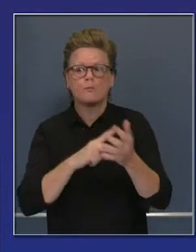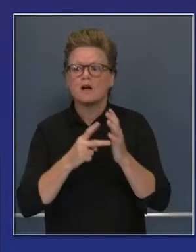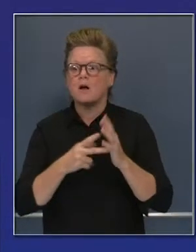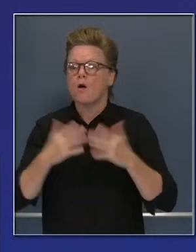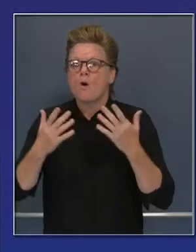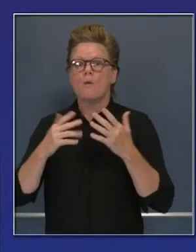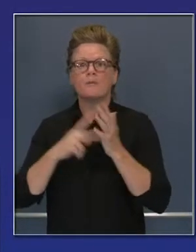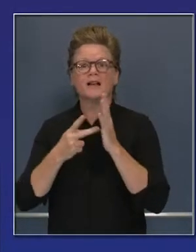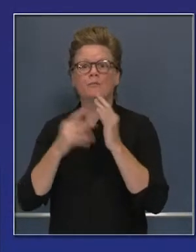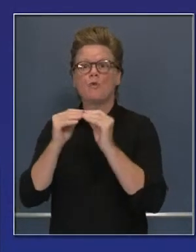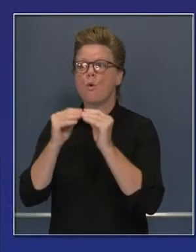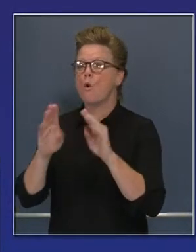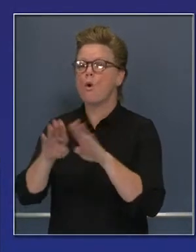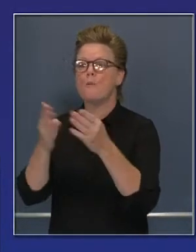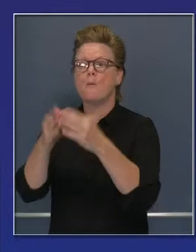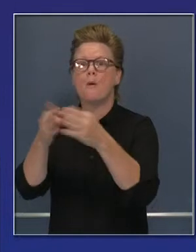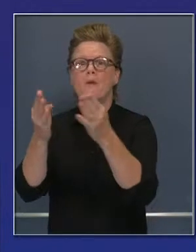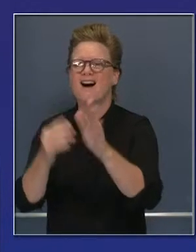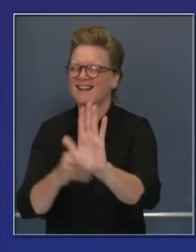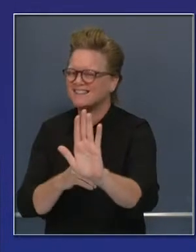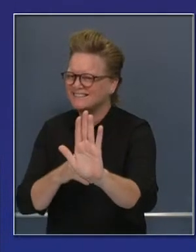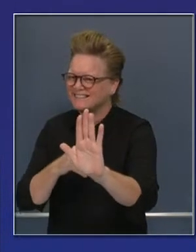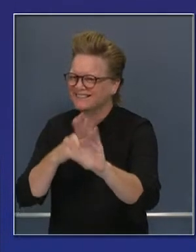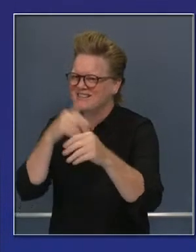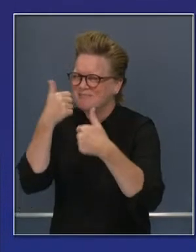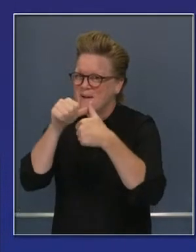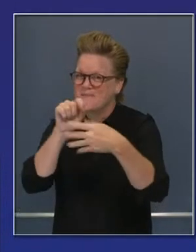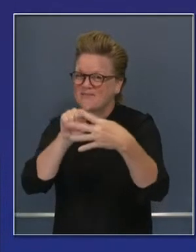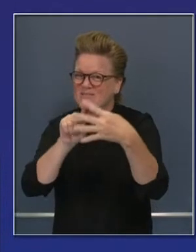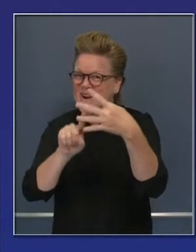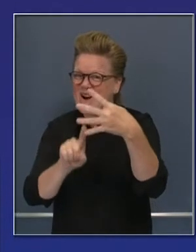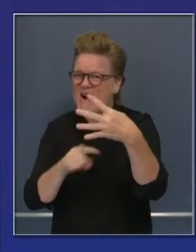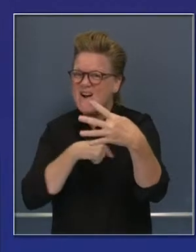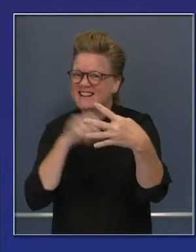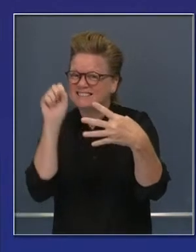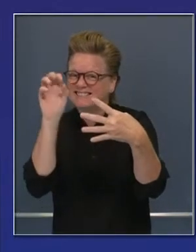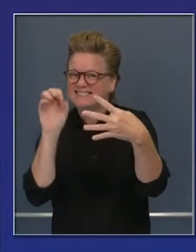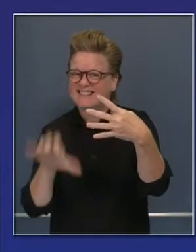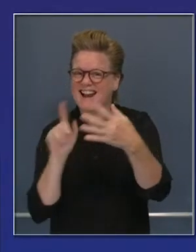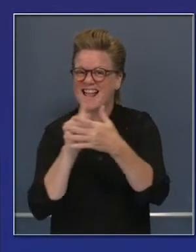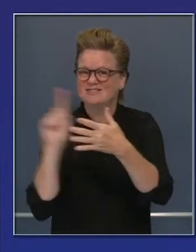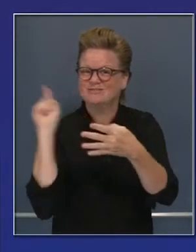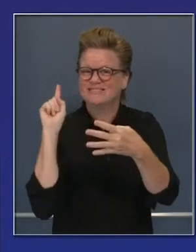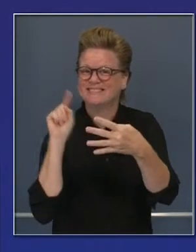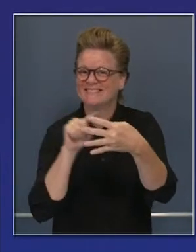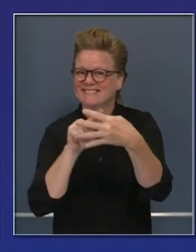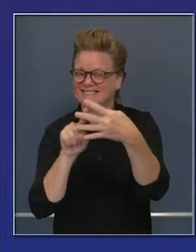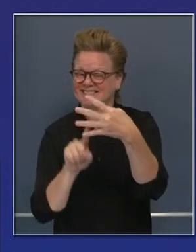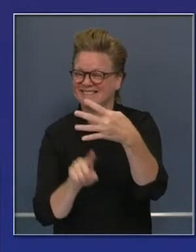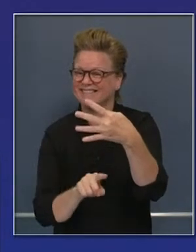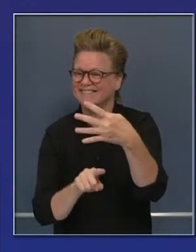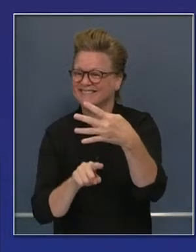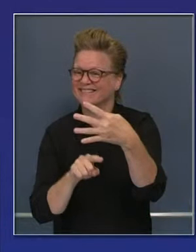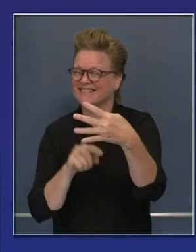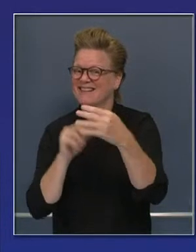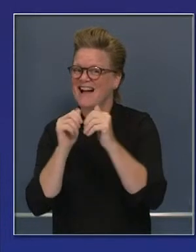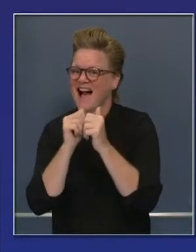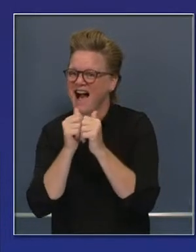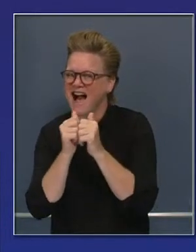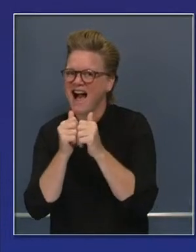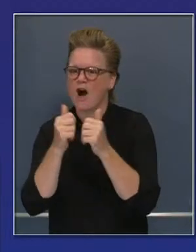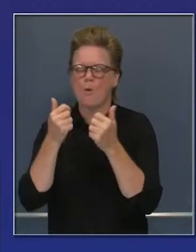you recall, we put out recently new simplified metrics to determine how and